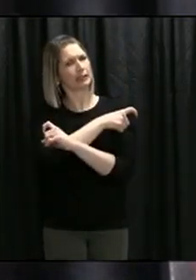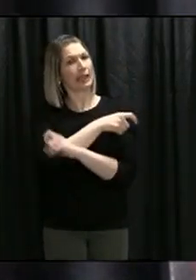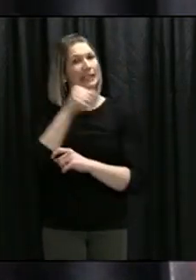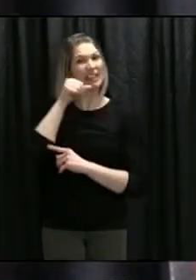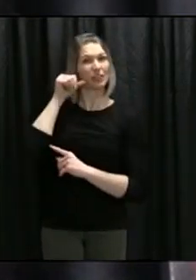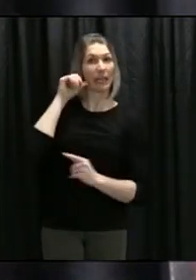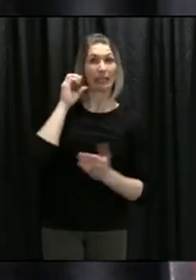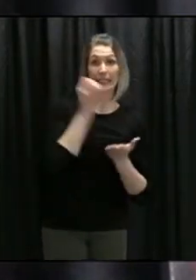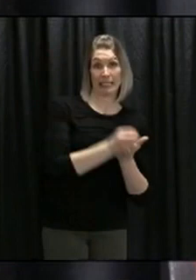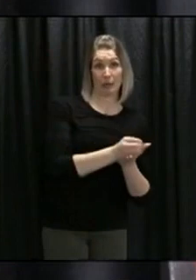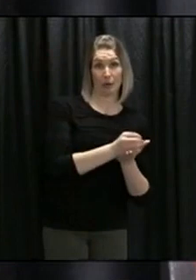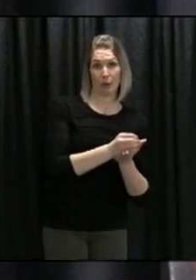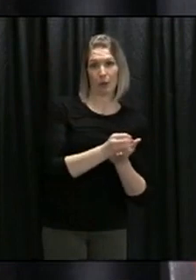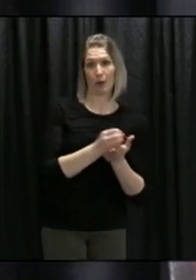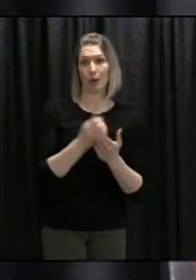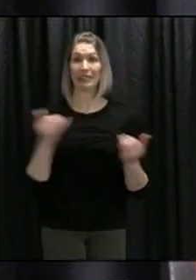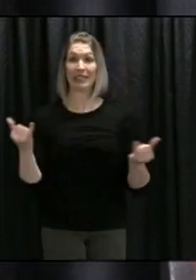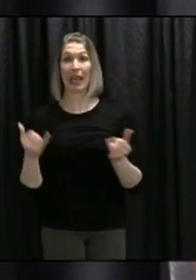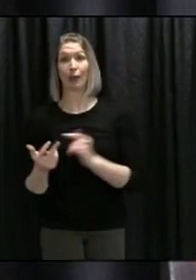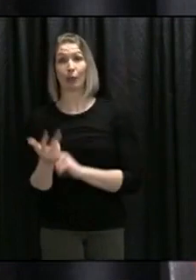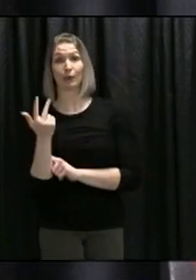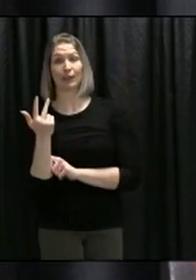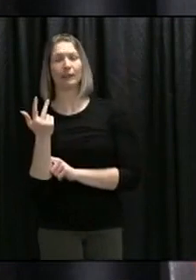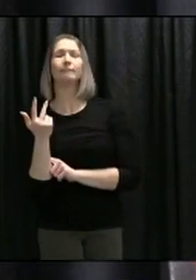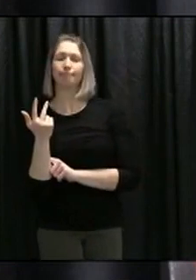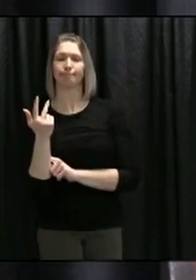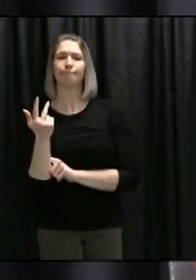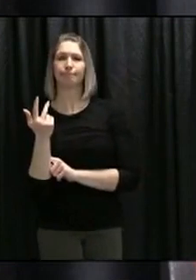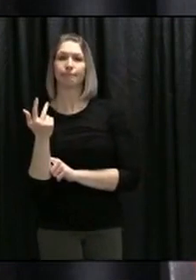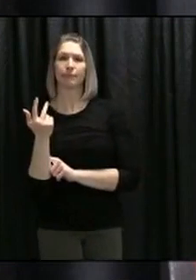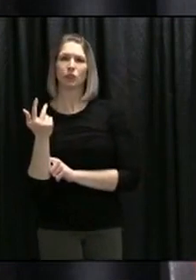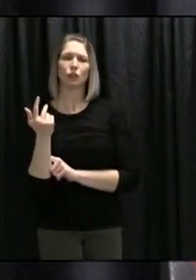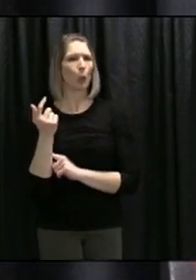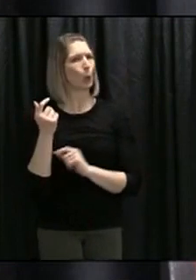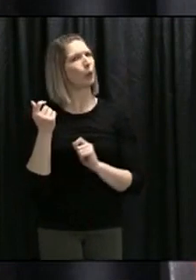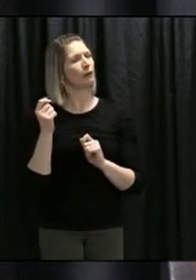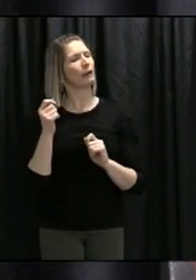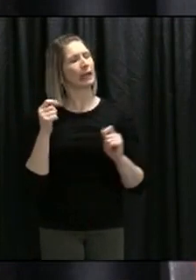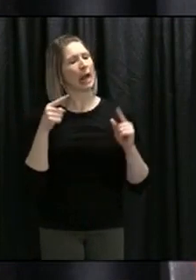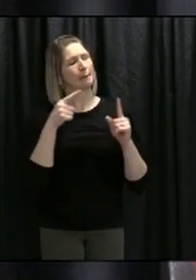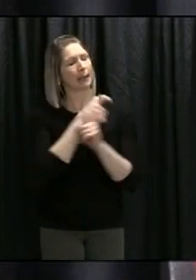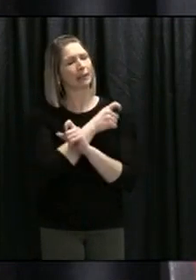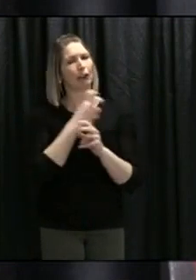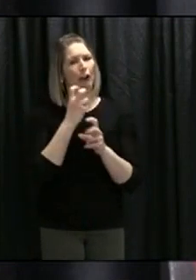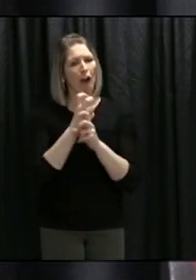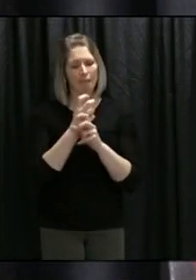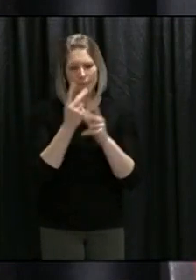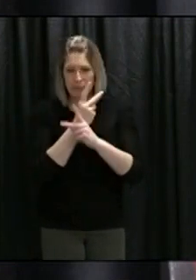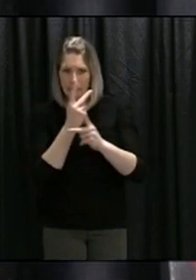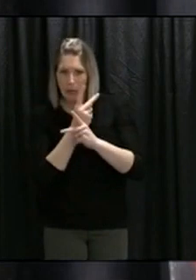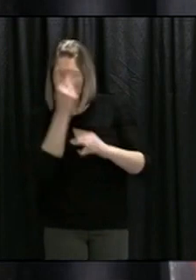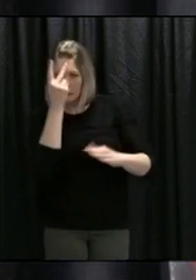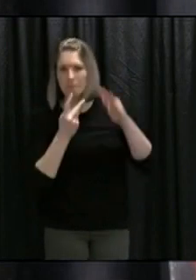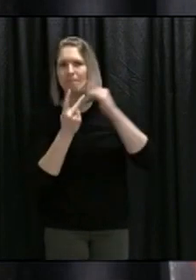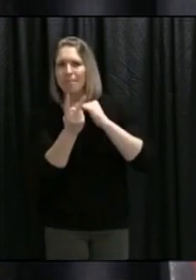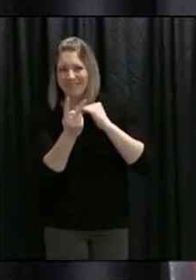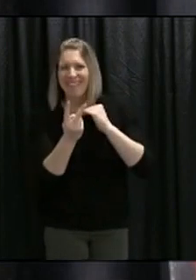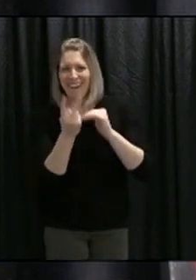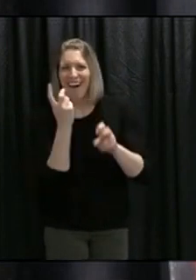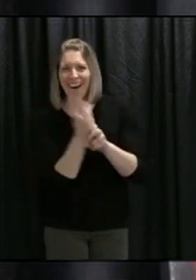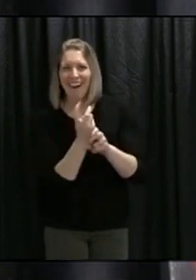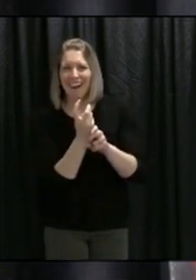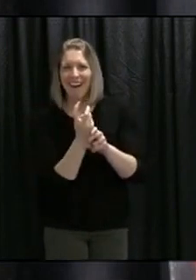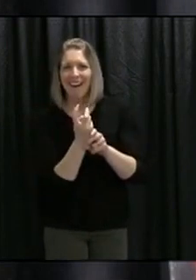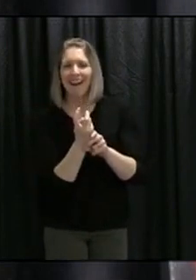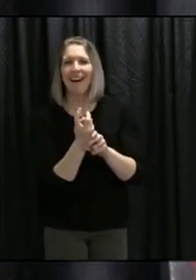ones today. And I think the important message here is, as Dr. Fitzgerald has said, as the Premier has emphasised, it's,